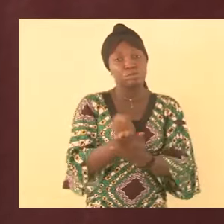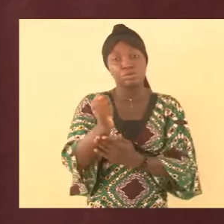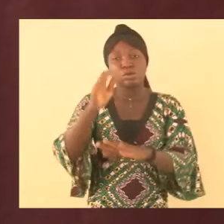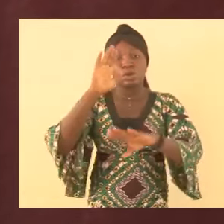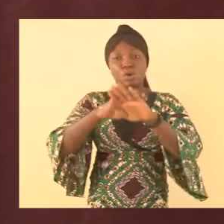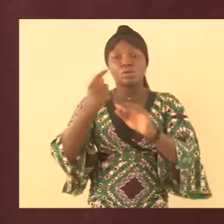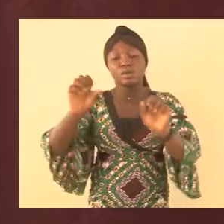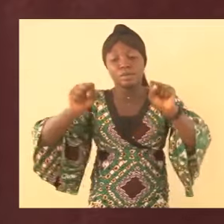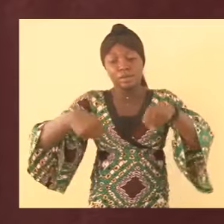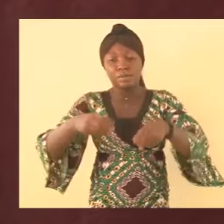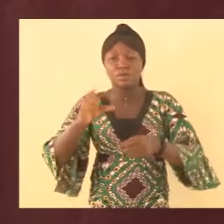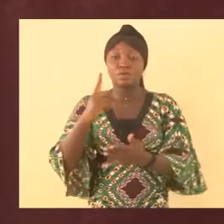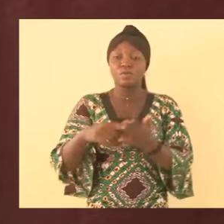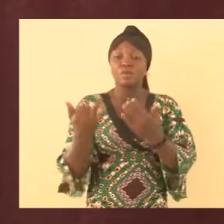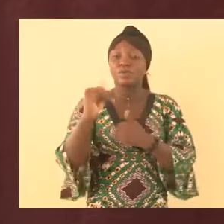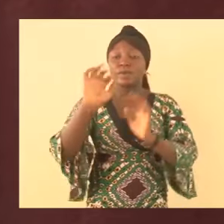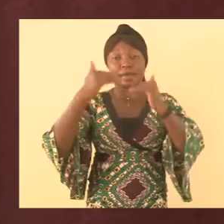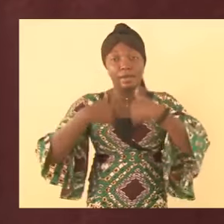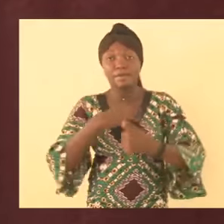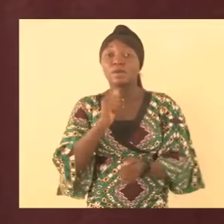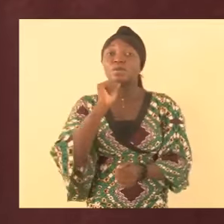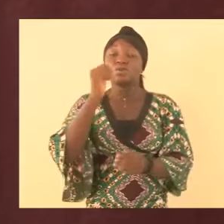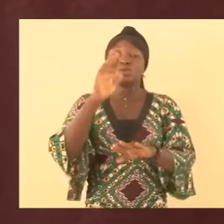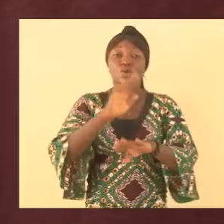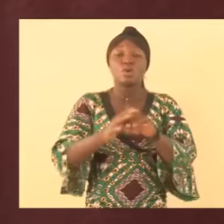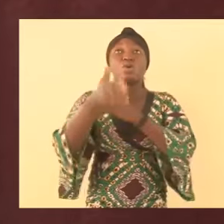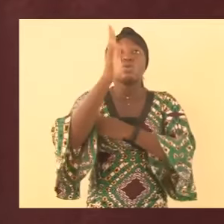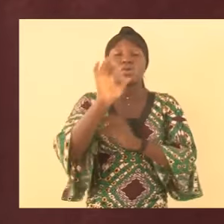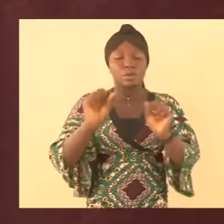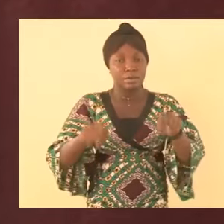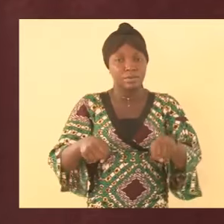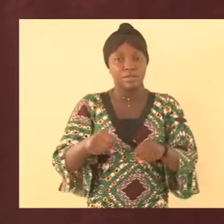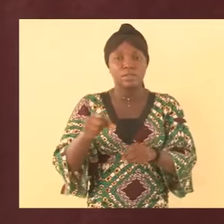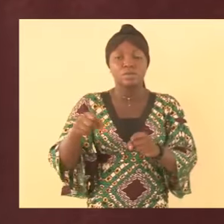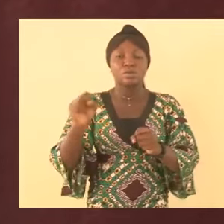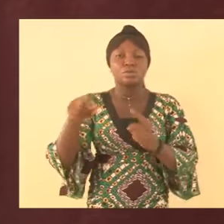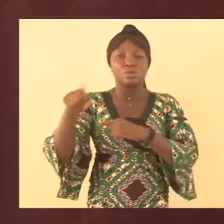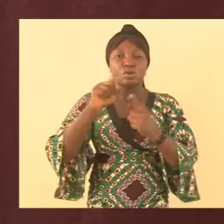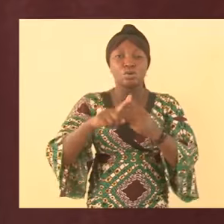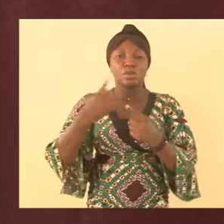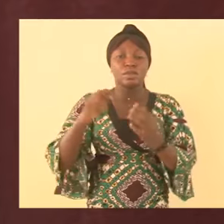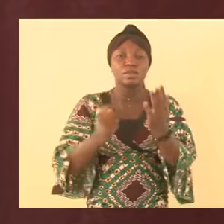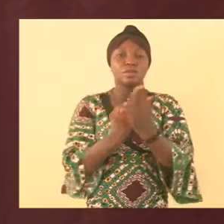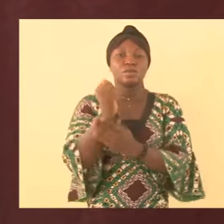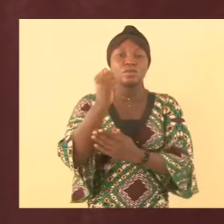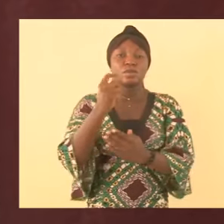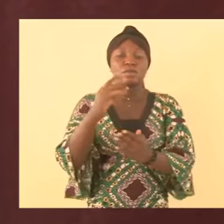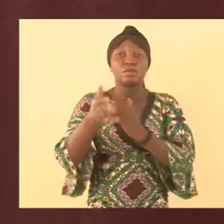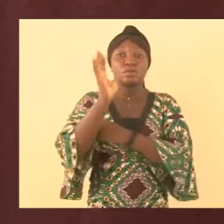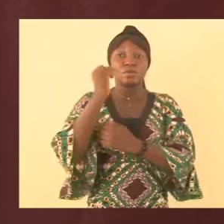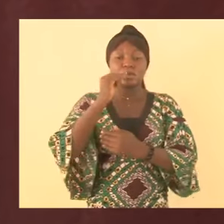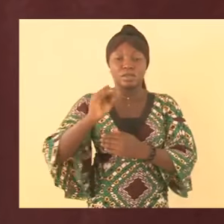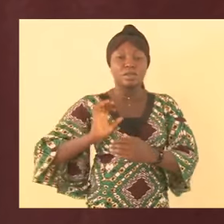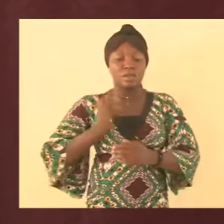trust on the ability of what they have and not on God's ability. So when we actually trust that God is